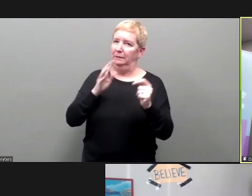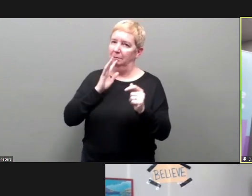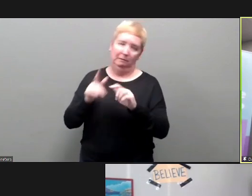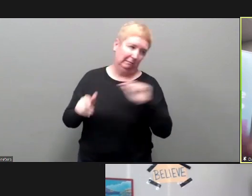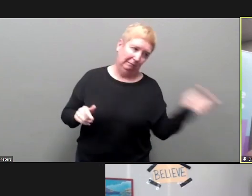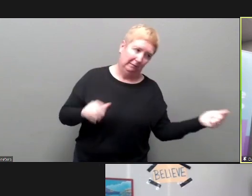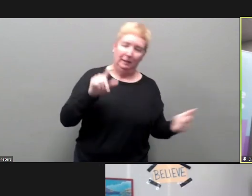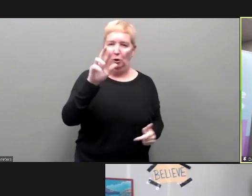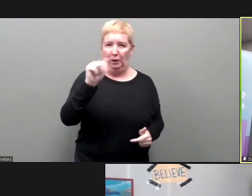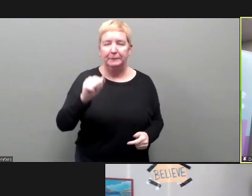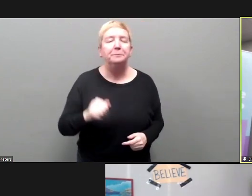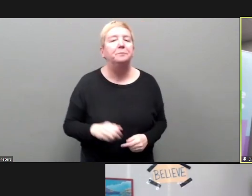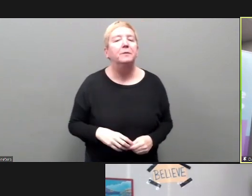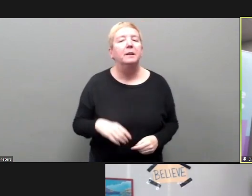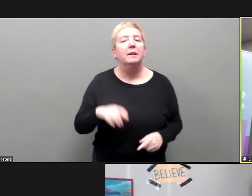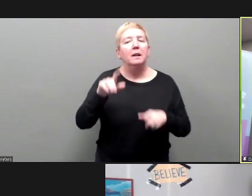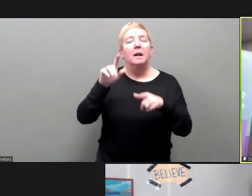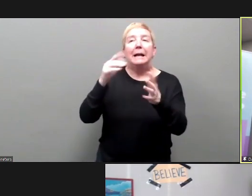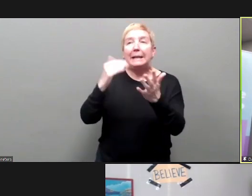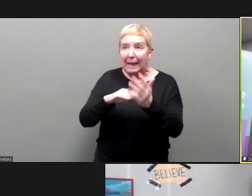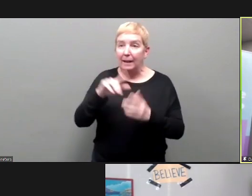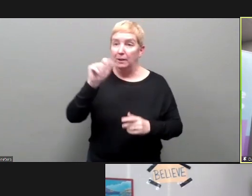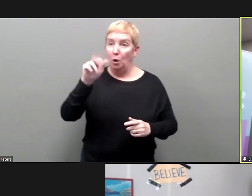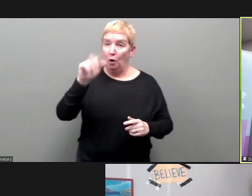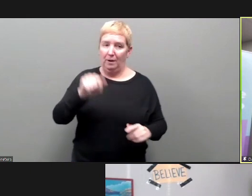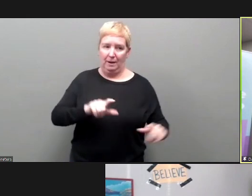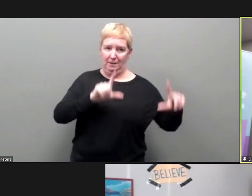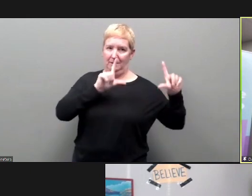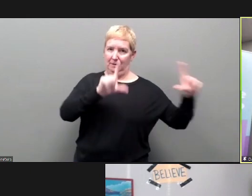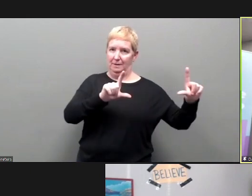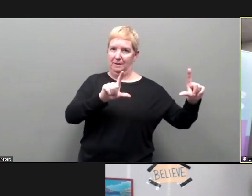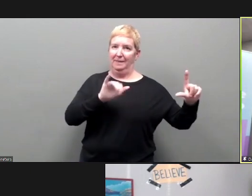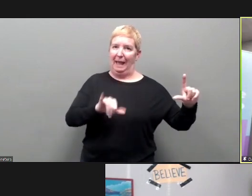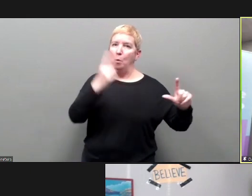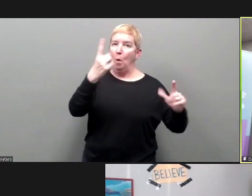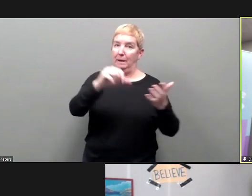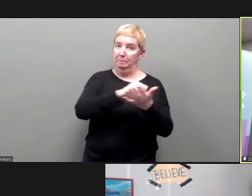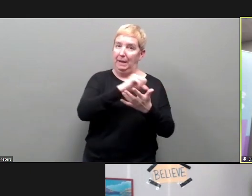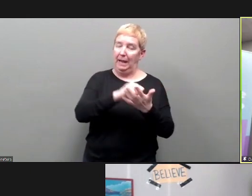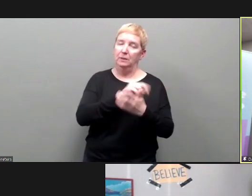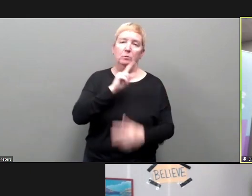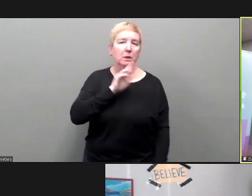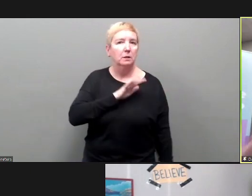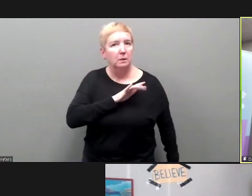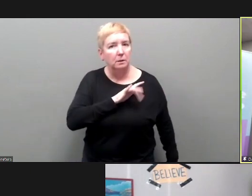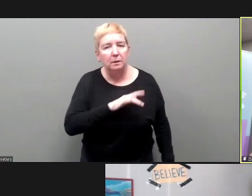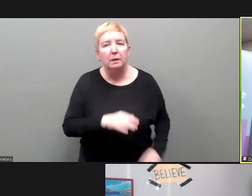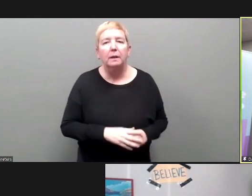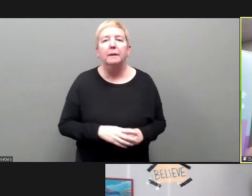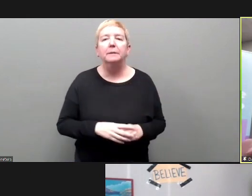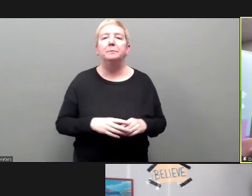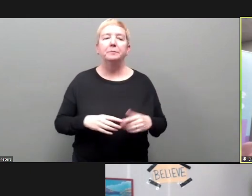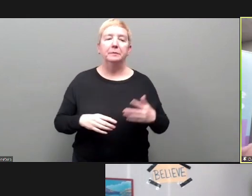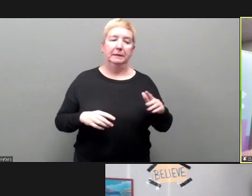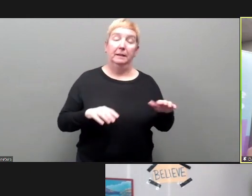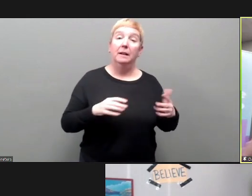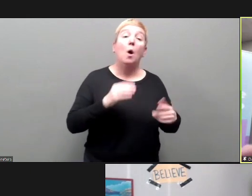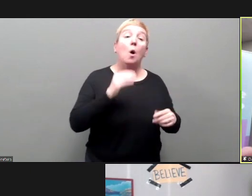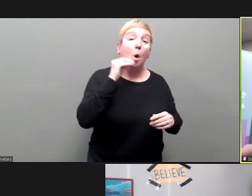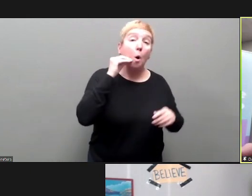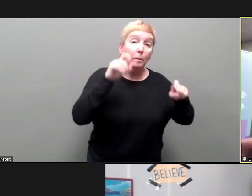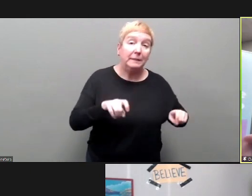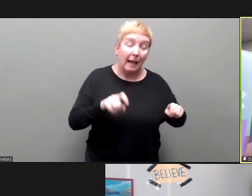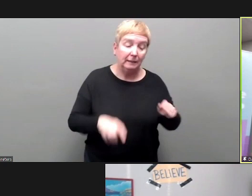The other thing is, I think Laura's really excellent one-pager kind of covers this. It's, you know, get tested with a home test. If you still